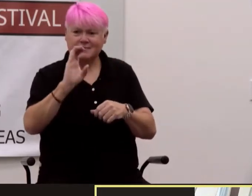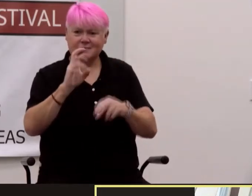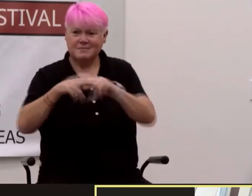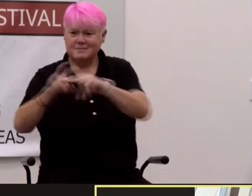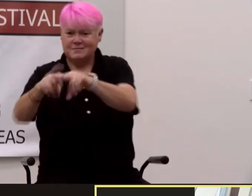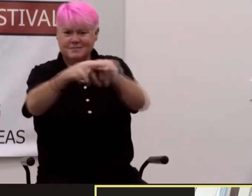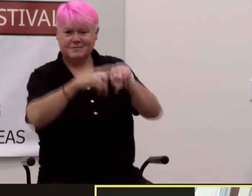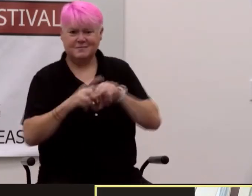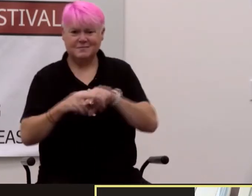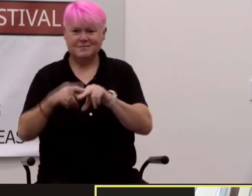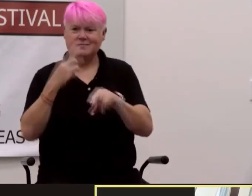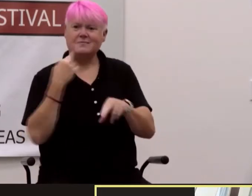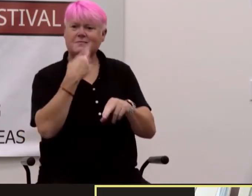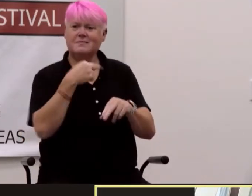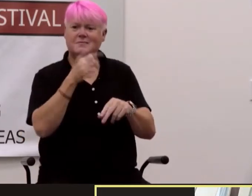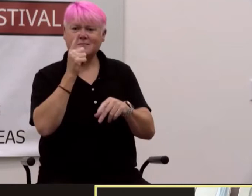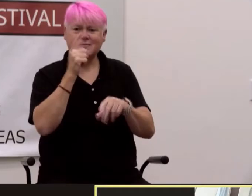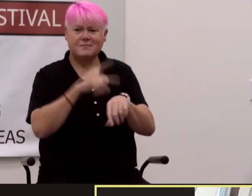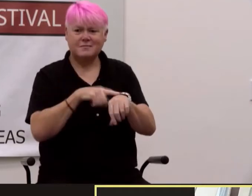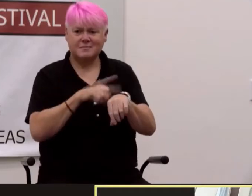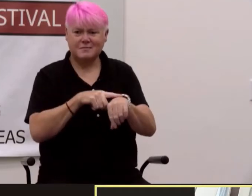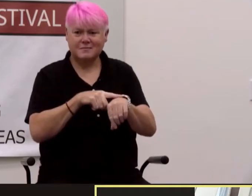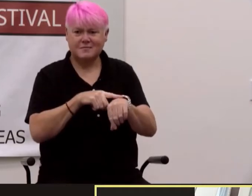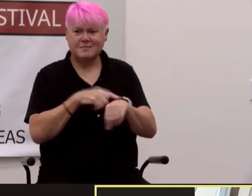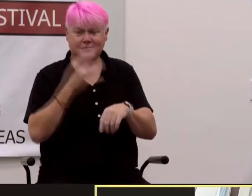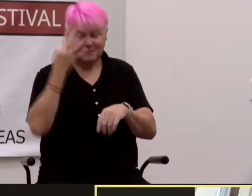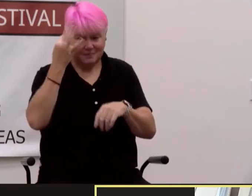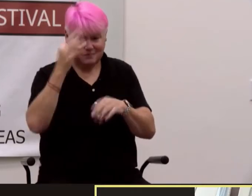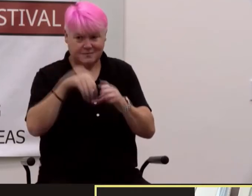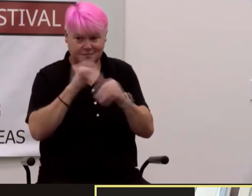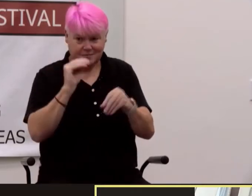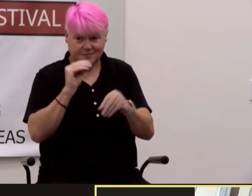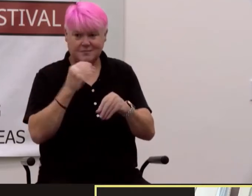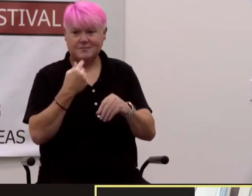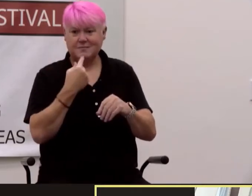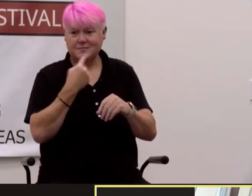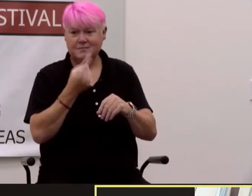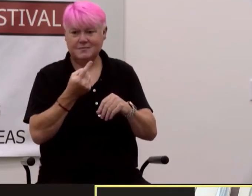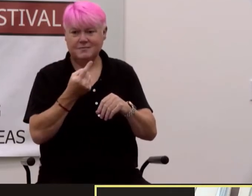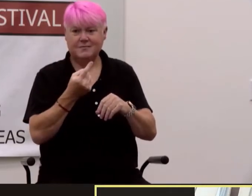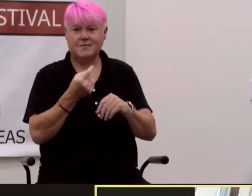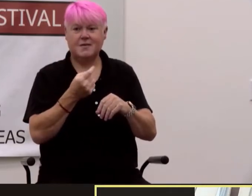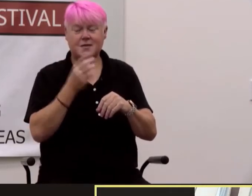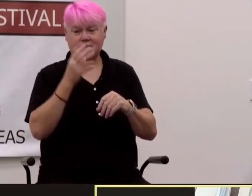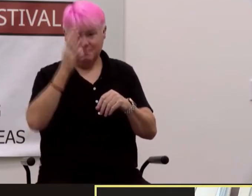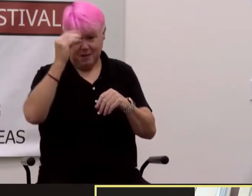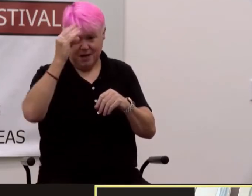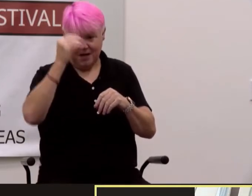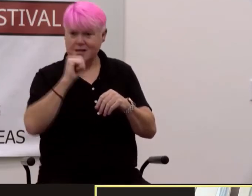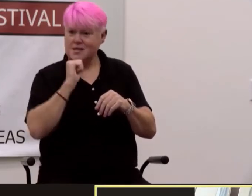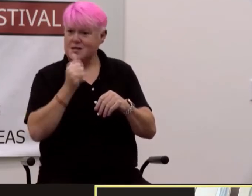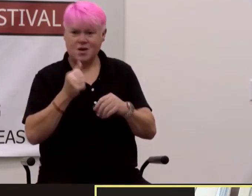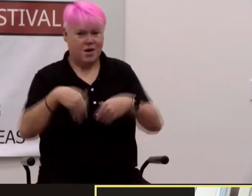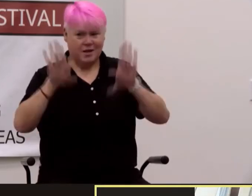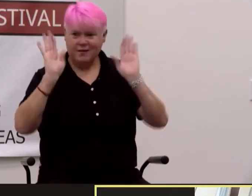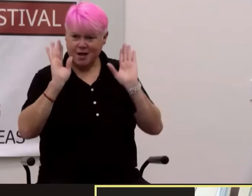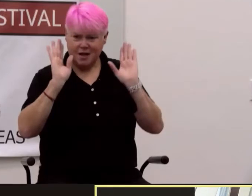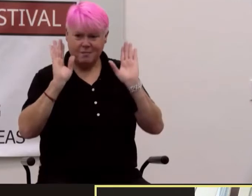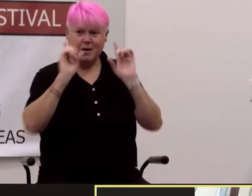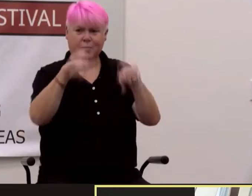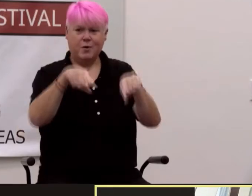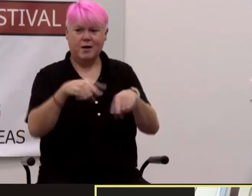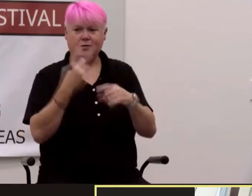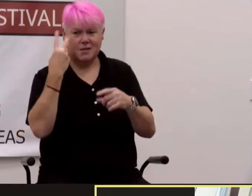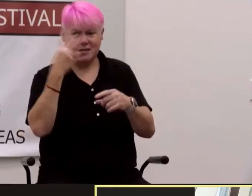lunchtime. So I figured it out to get out there. I said, man, this guy's not giving up. I went out, and then he